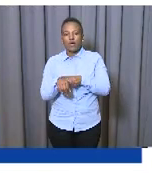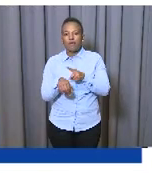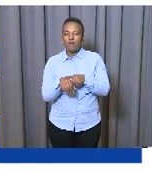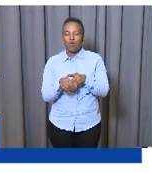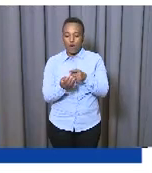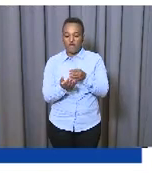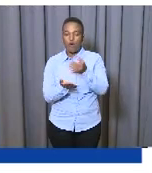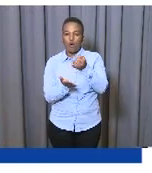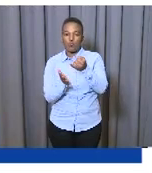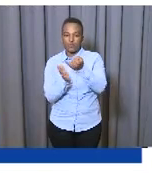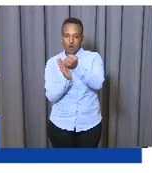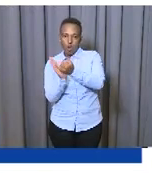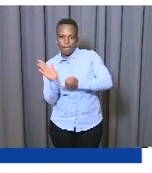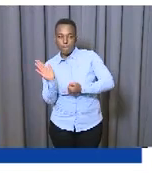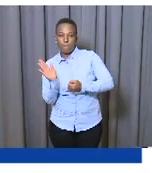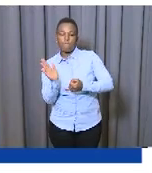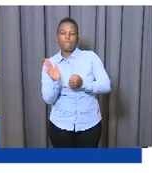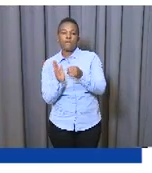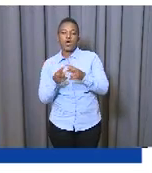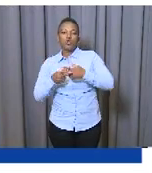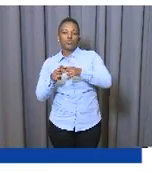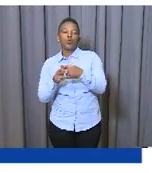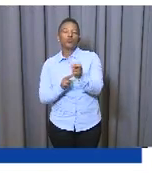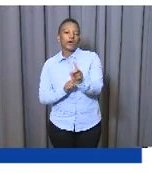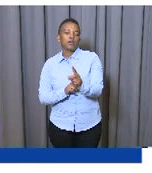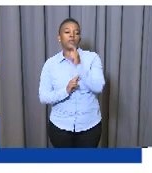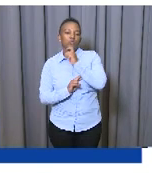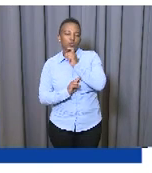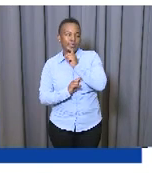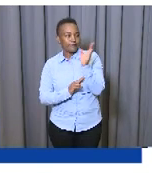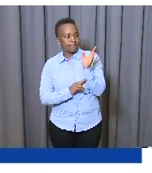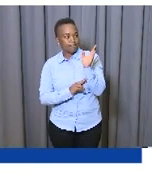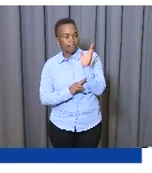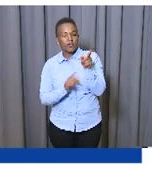be undertaken in the hospitals, but also